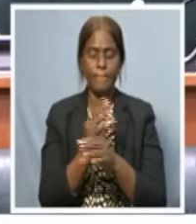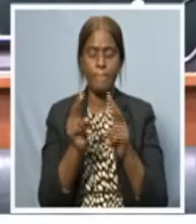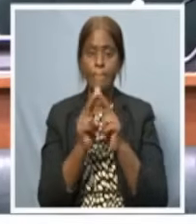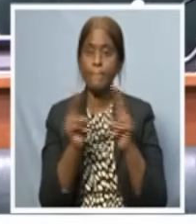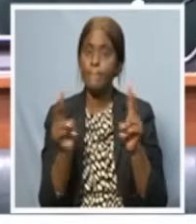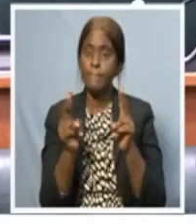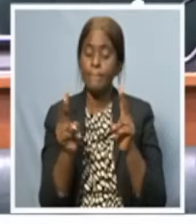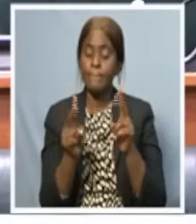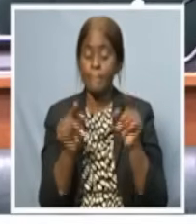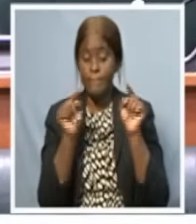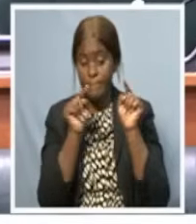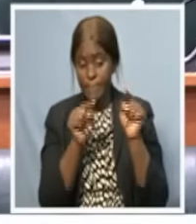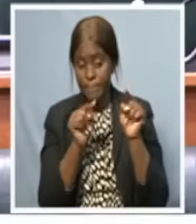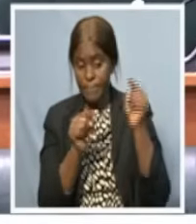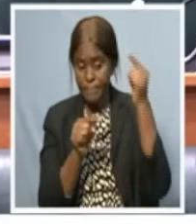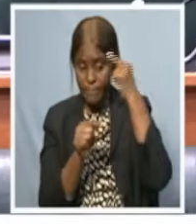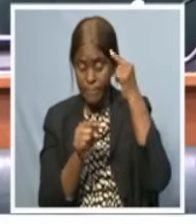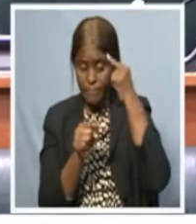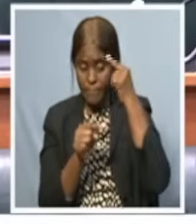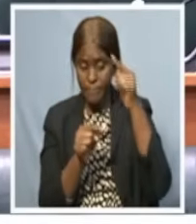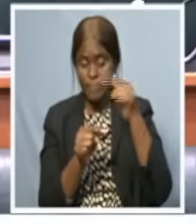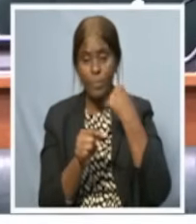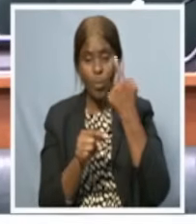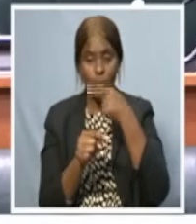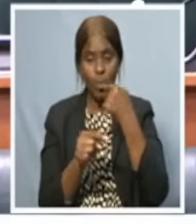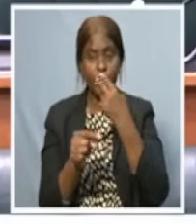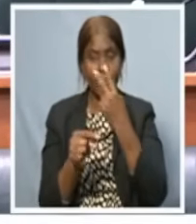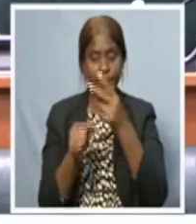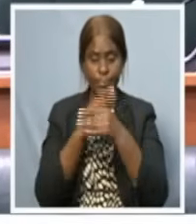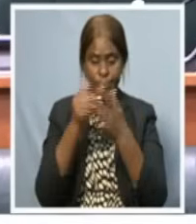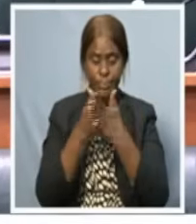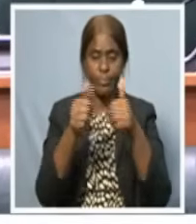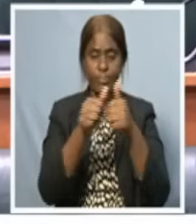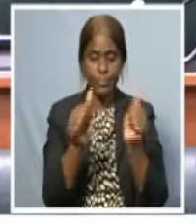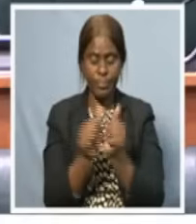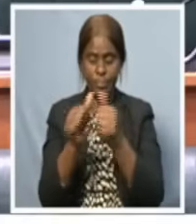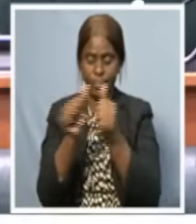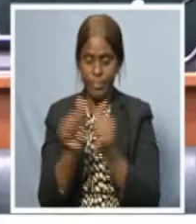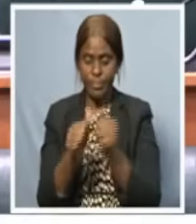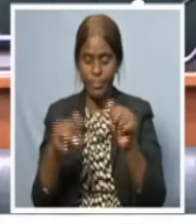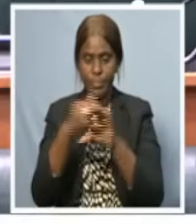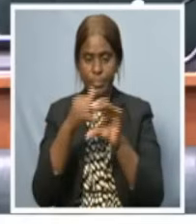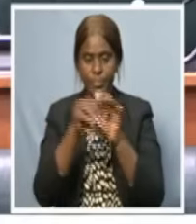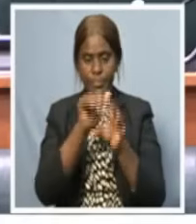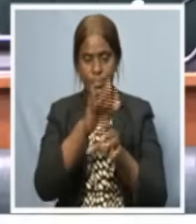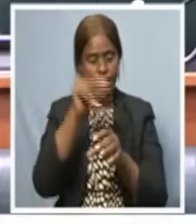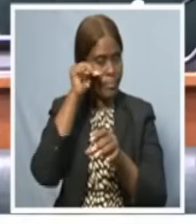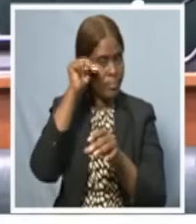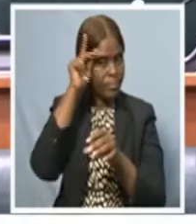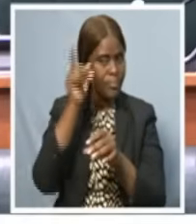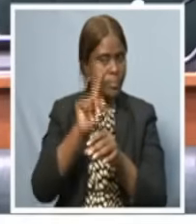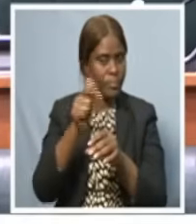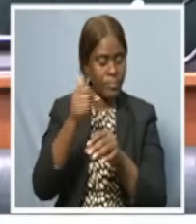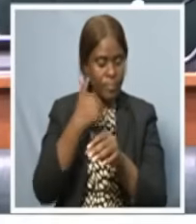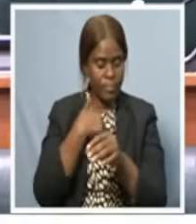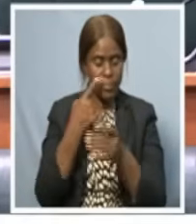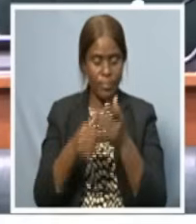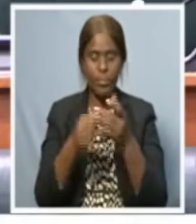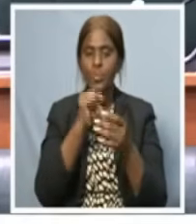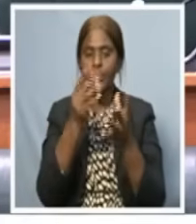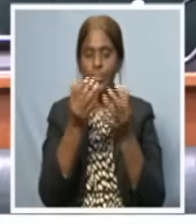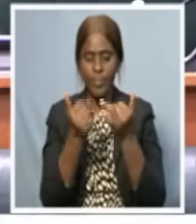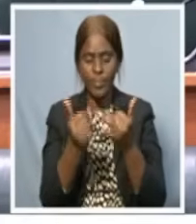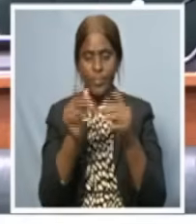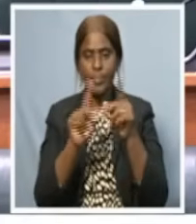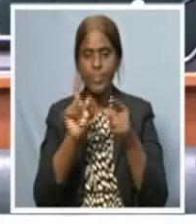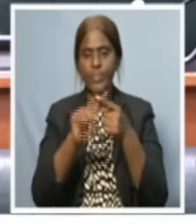So this is a government that looks at all areas, including Nakonde, where the MP doesn't want